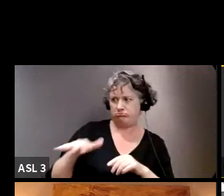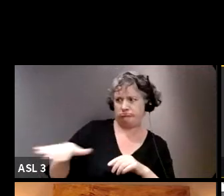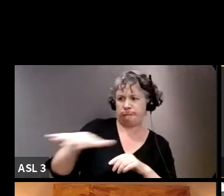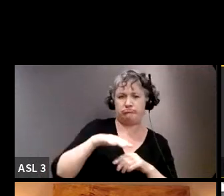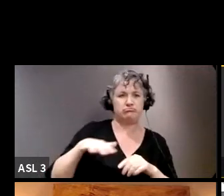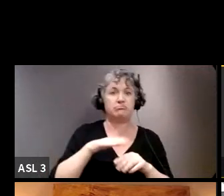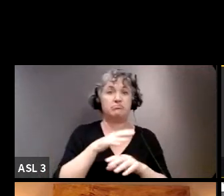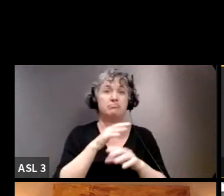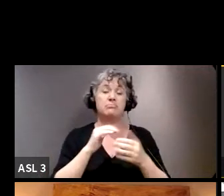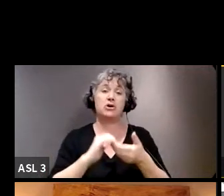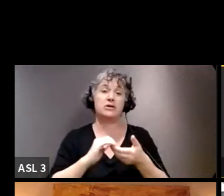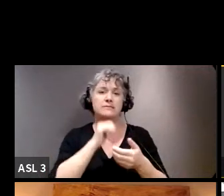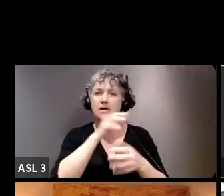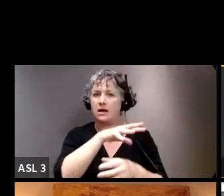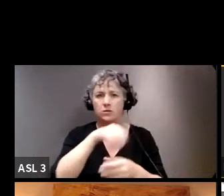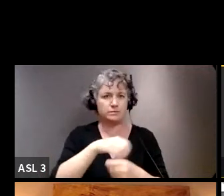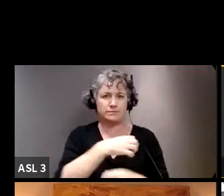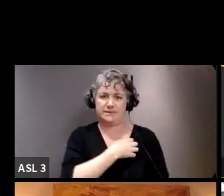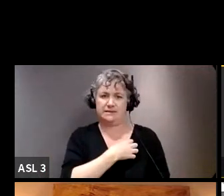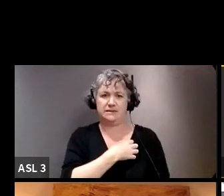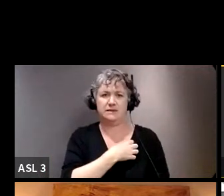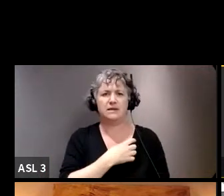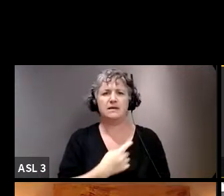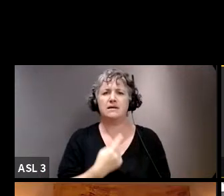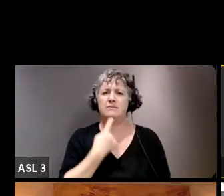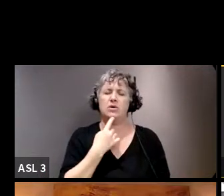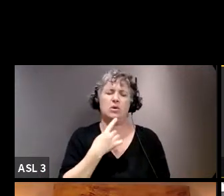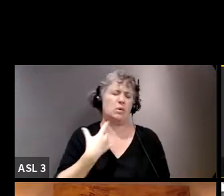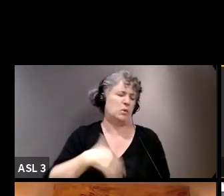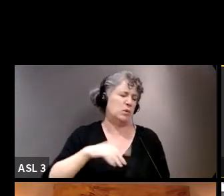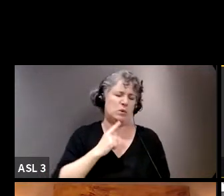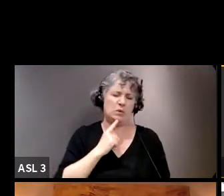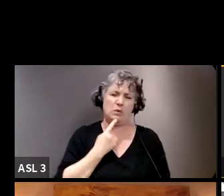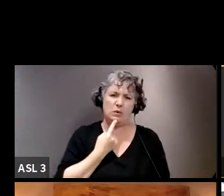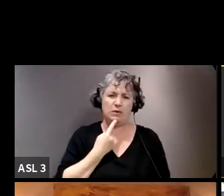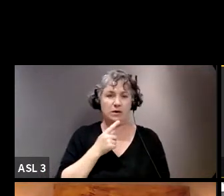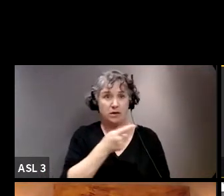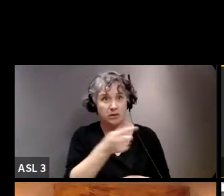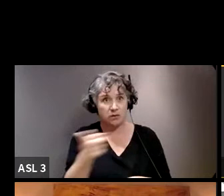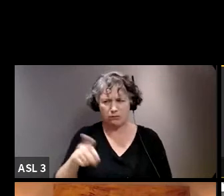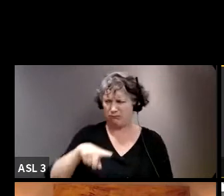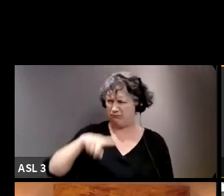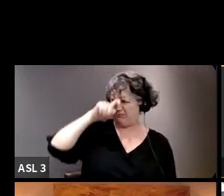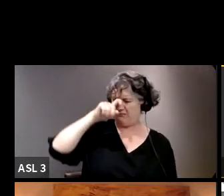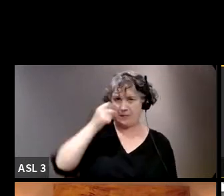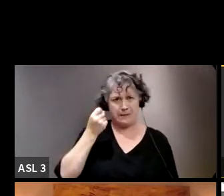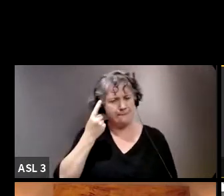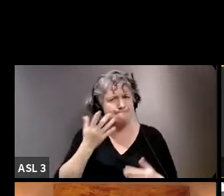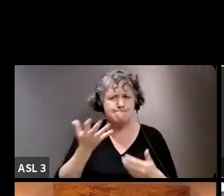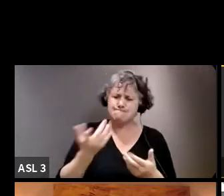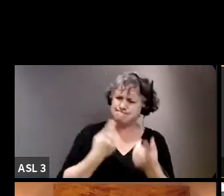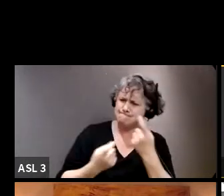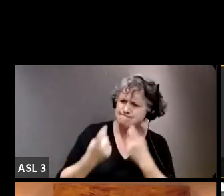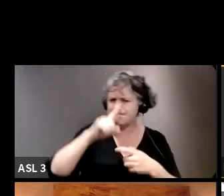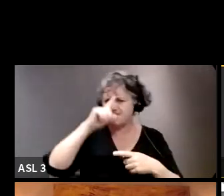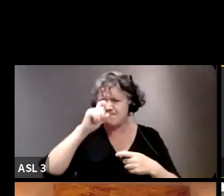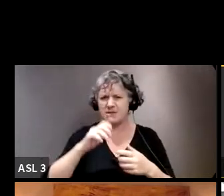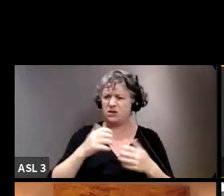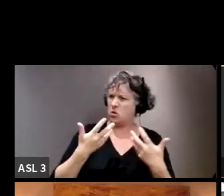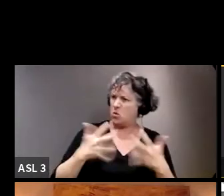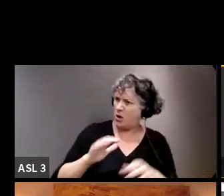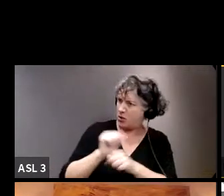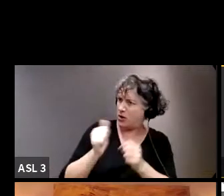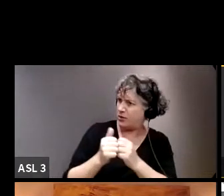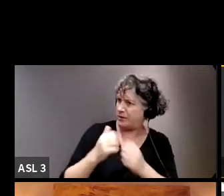police it is extremely disappointing to hear members of this board act puzzled at the idea that community organizations do not want to work with the